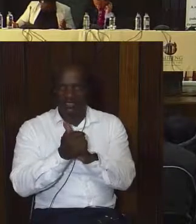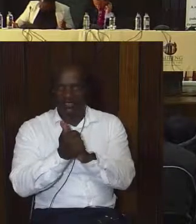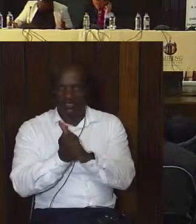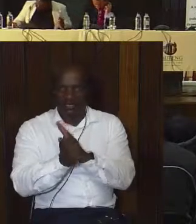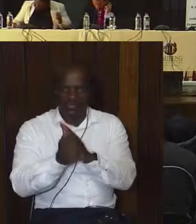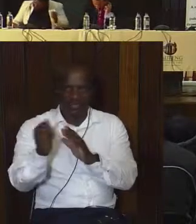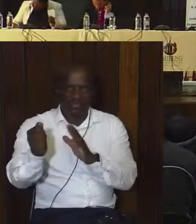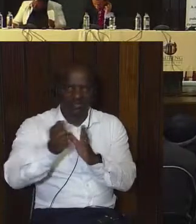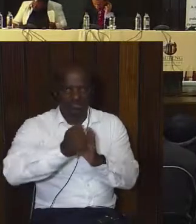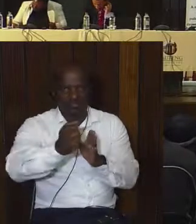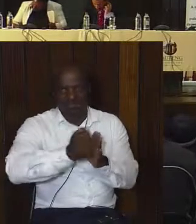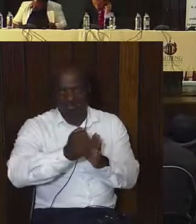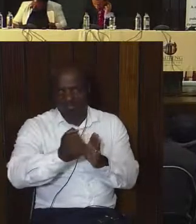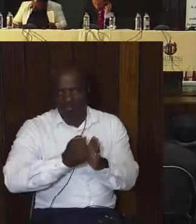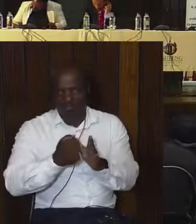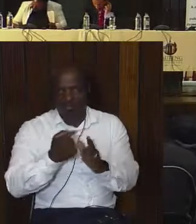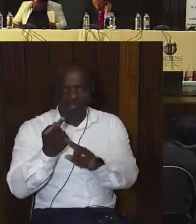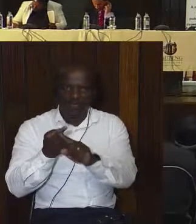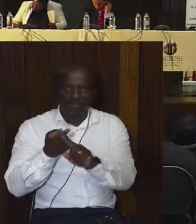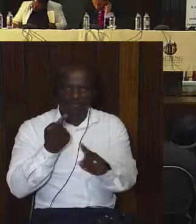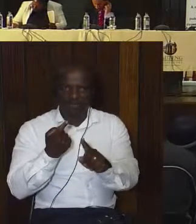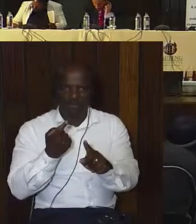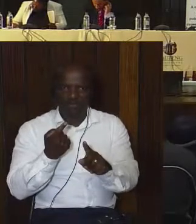primarily from